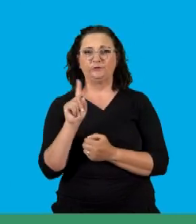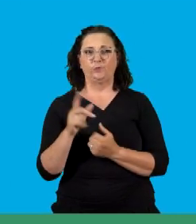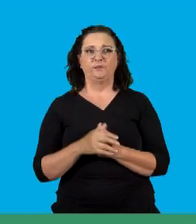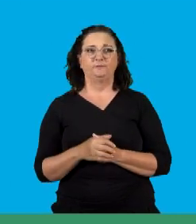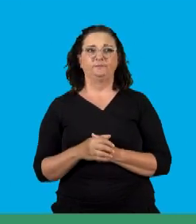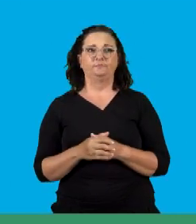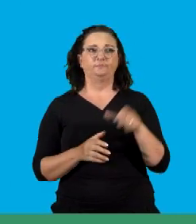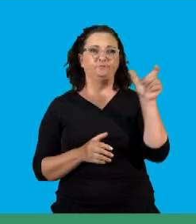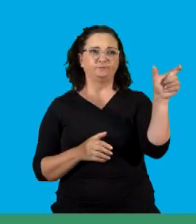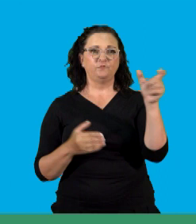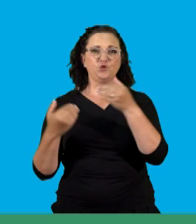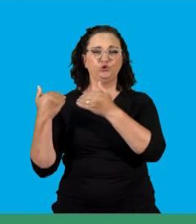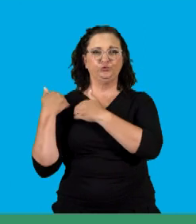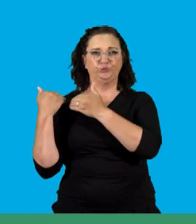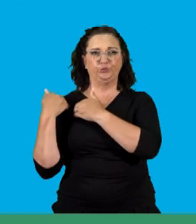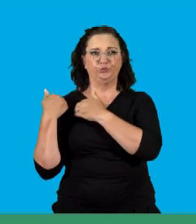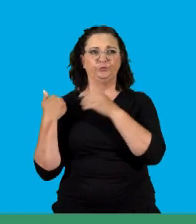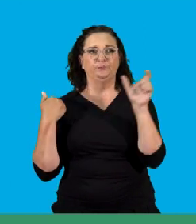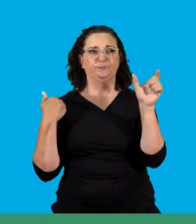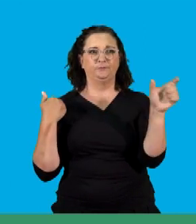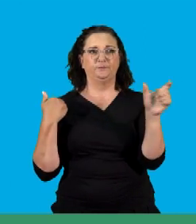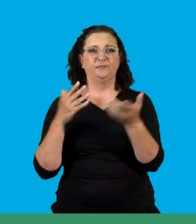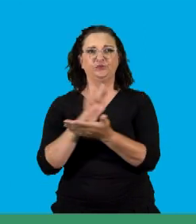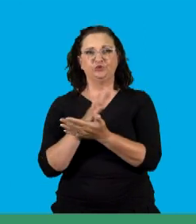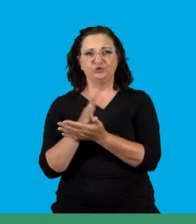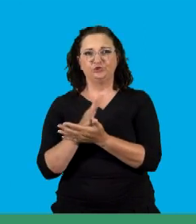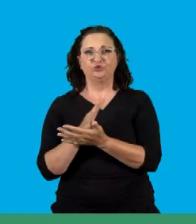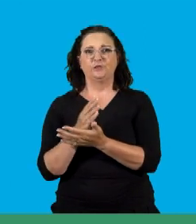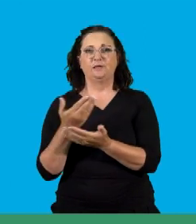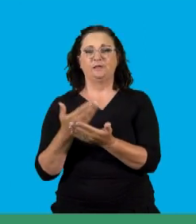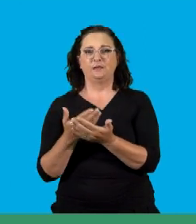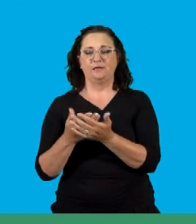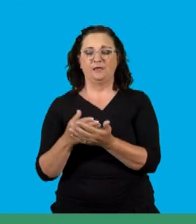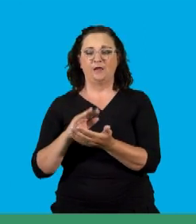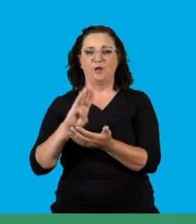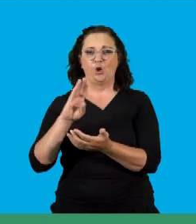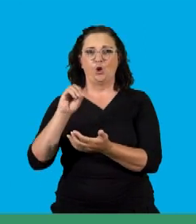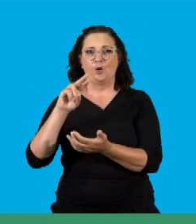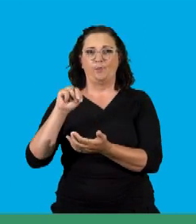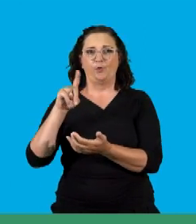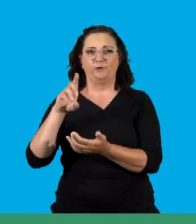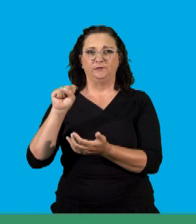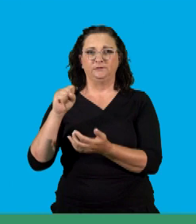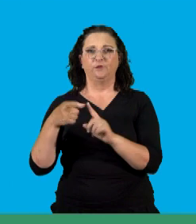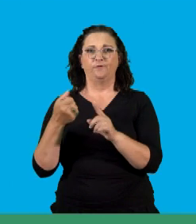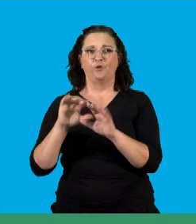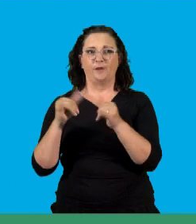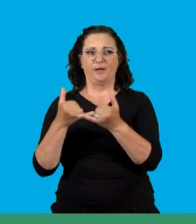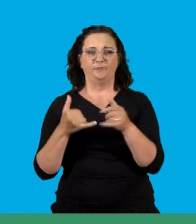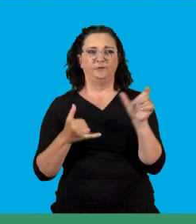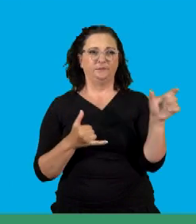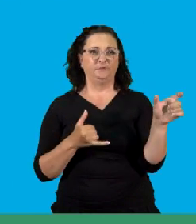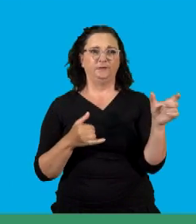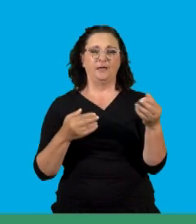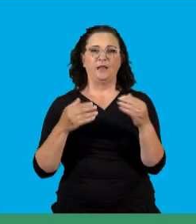our lesson. We had the term securities, shares and bonds issued by a company. Limited liability,